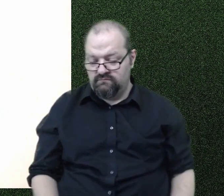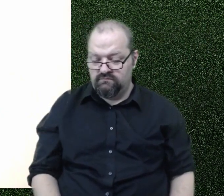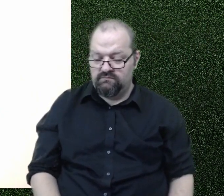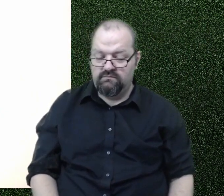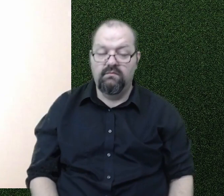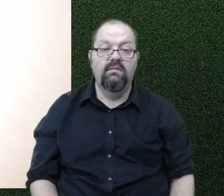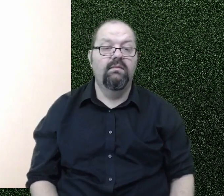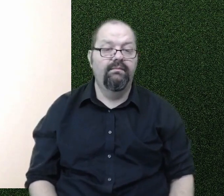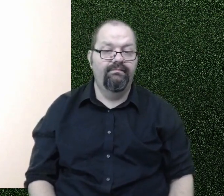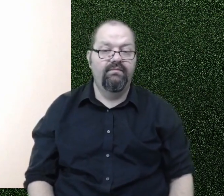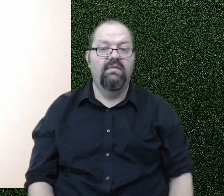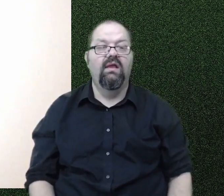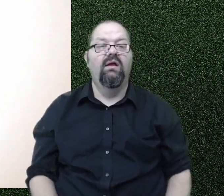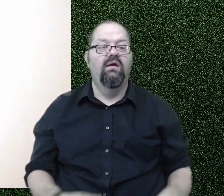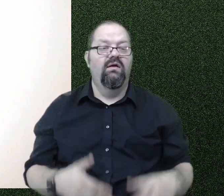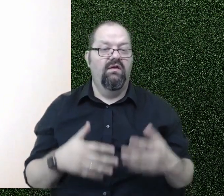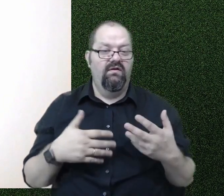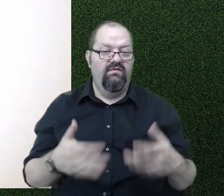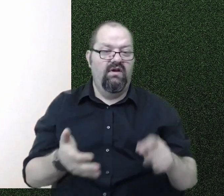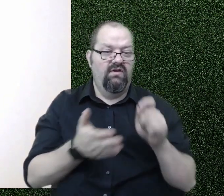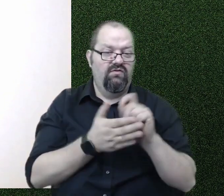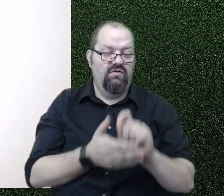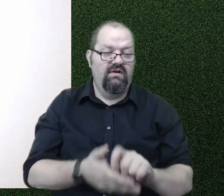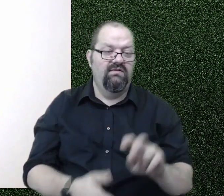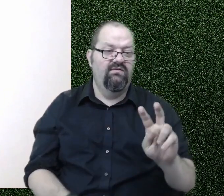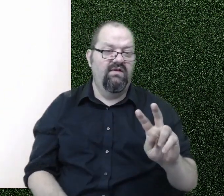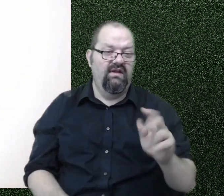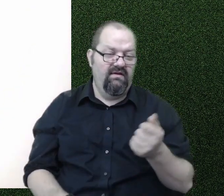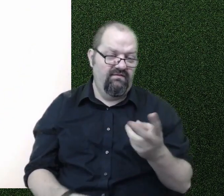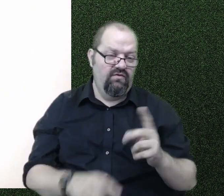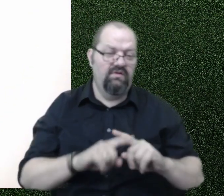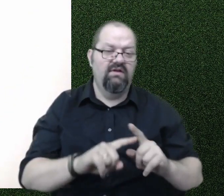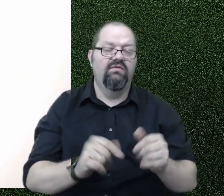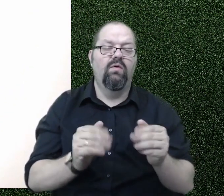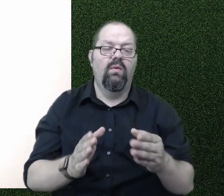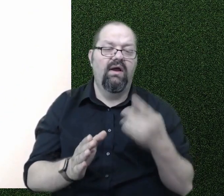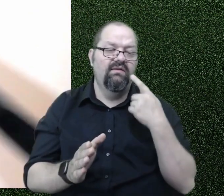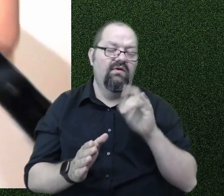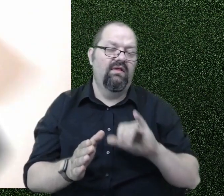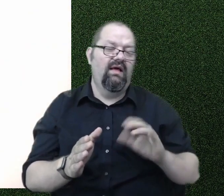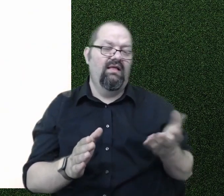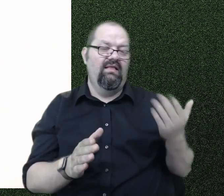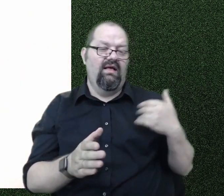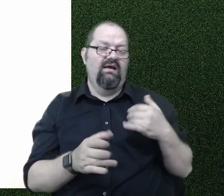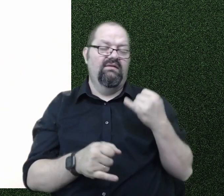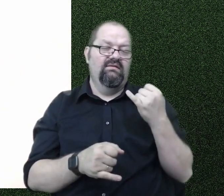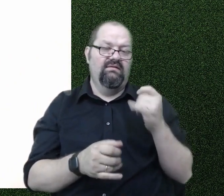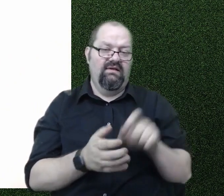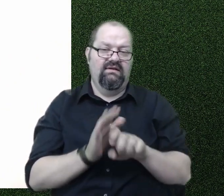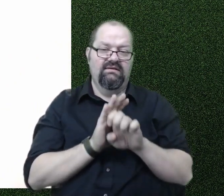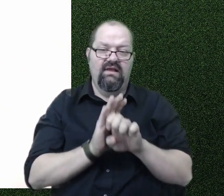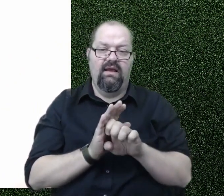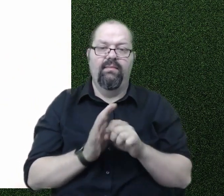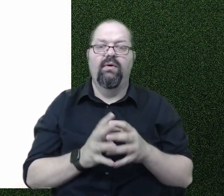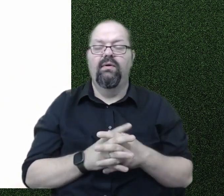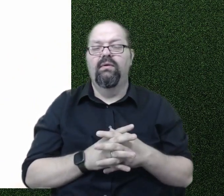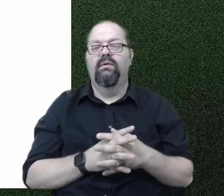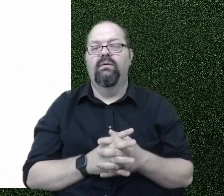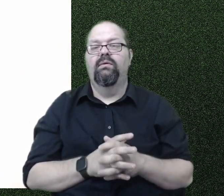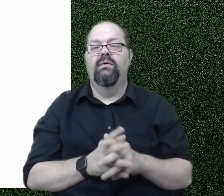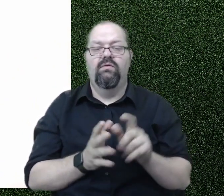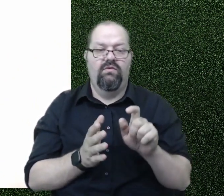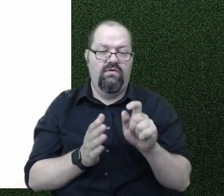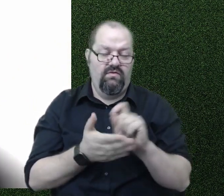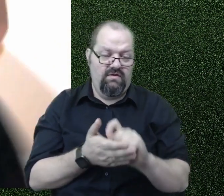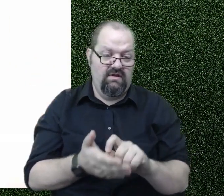So I'd written v a couple of different ways in that last example. I had 3, 4 like this in component form. I have it written this